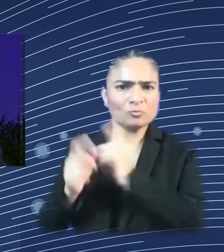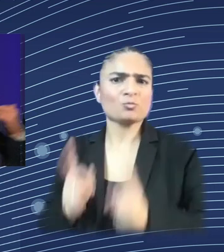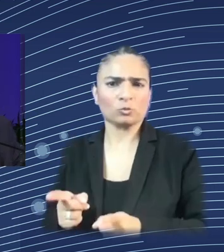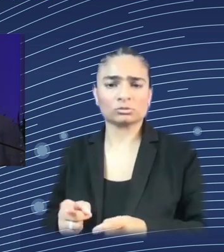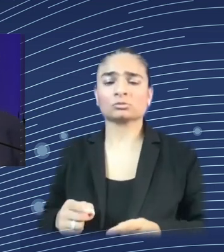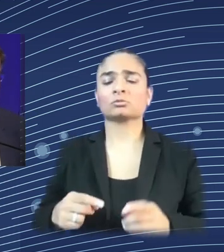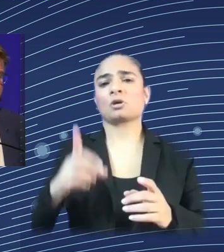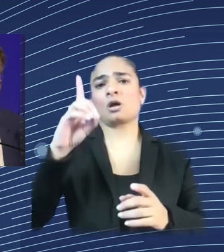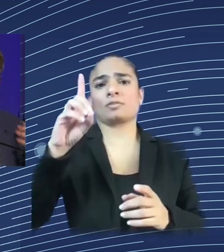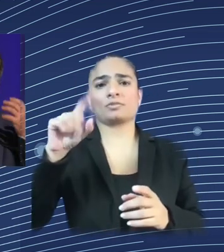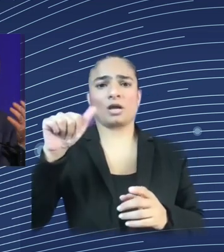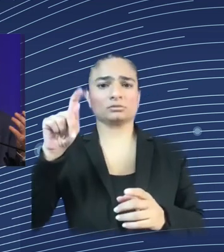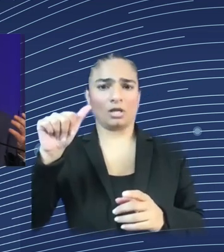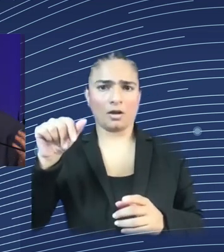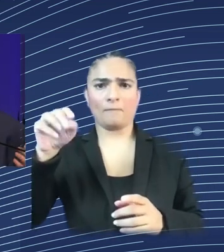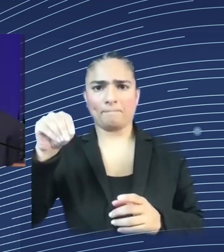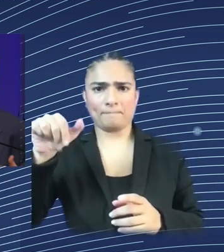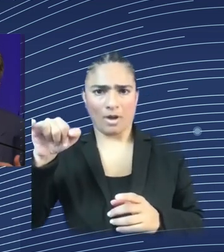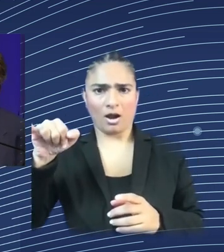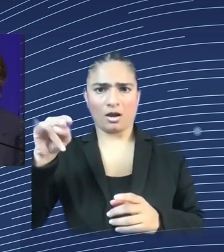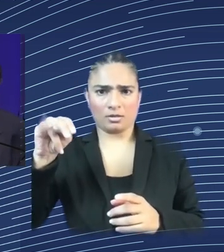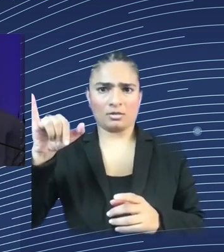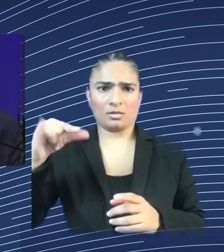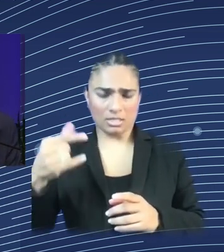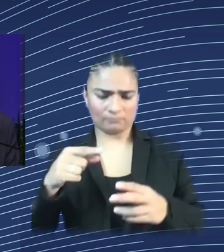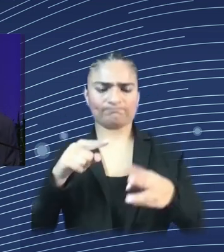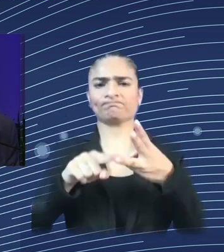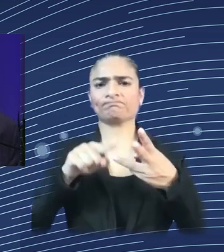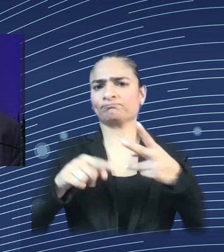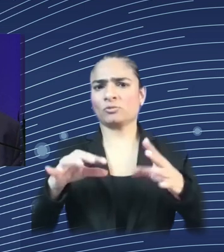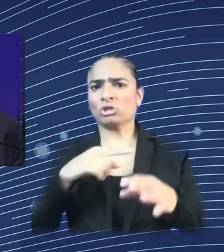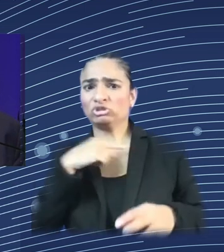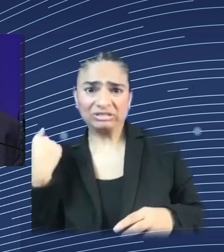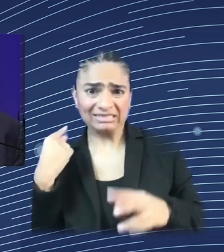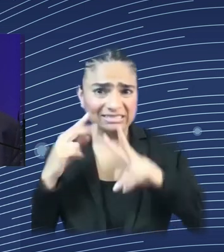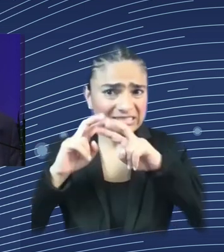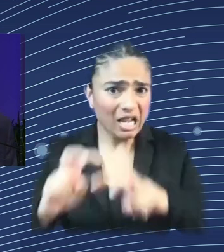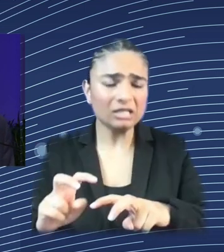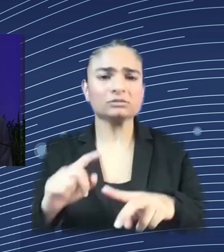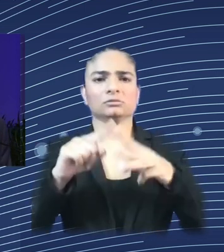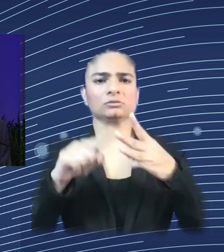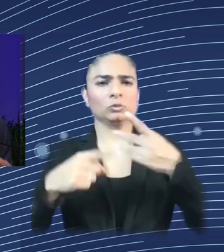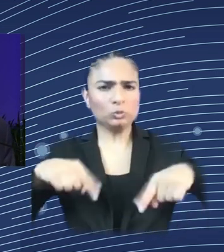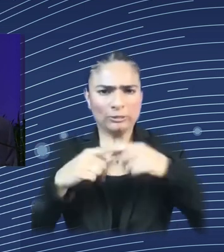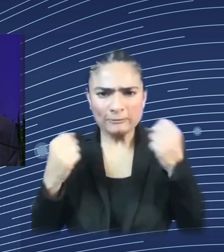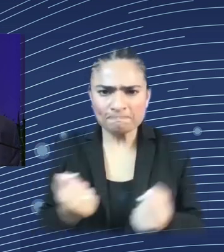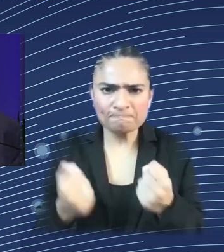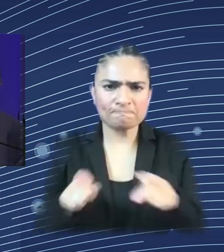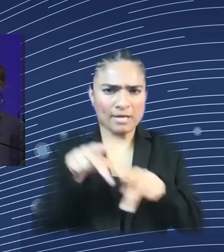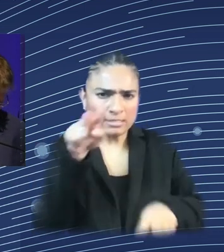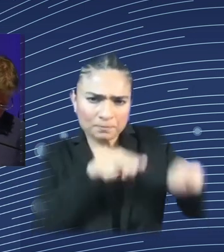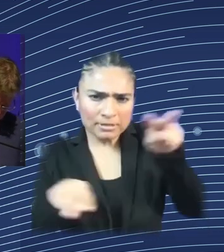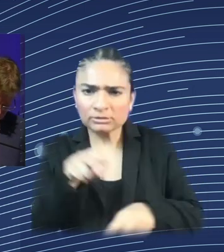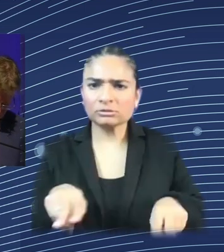results match with the predictive element. And we see there's a high rate. Okay, next slide, because limited